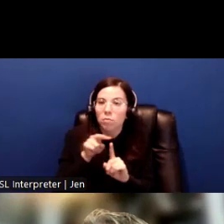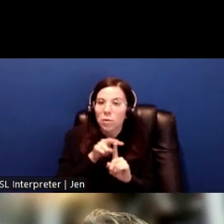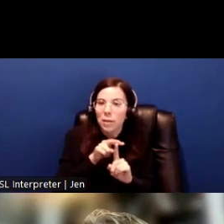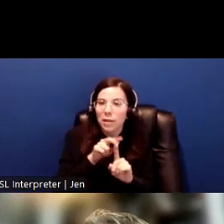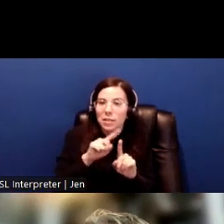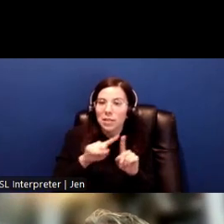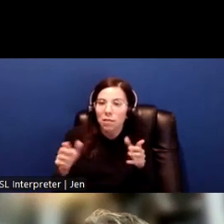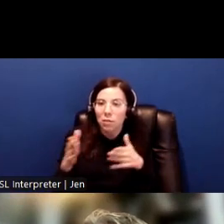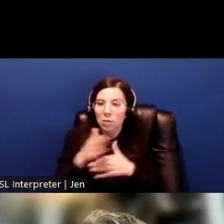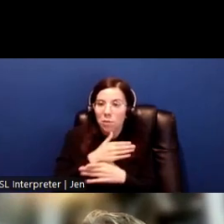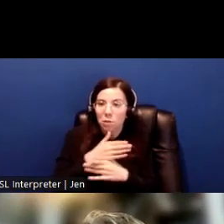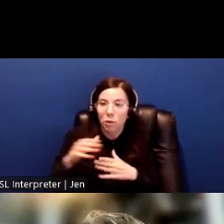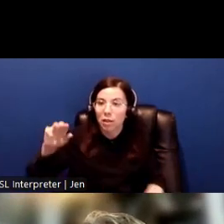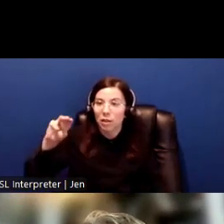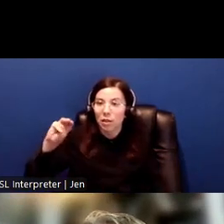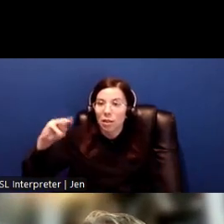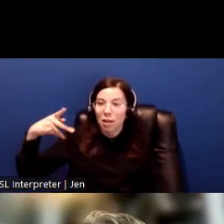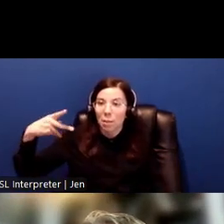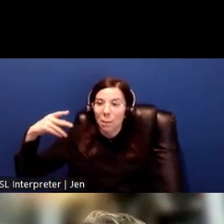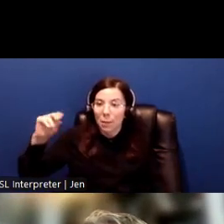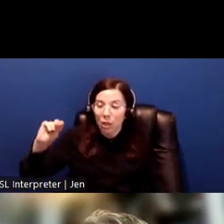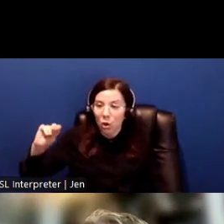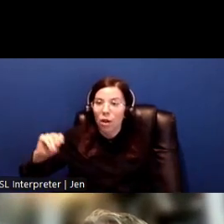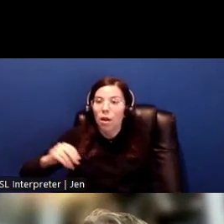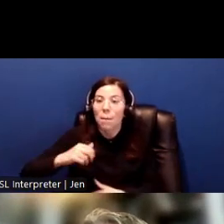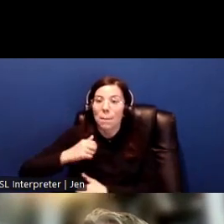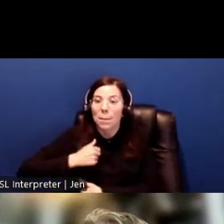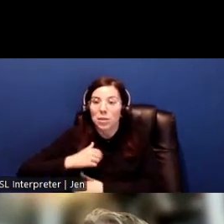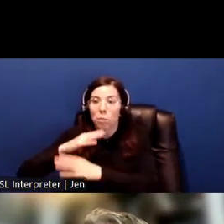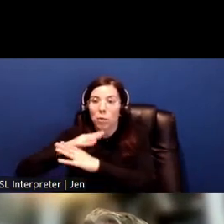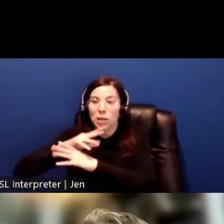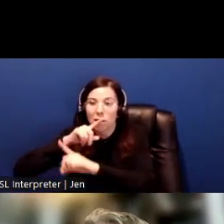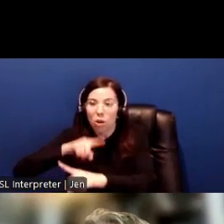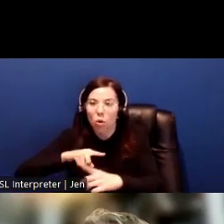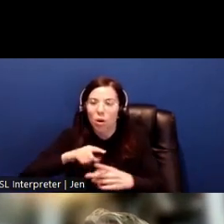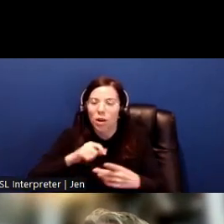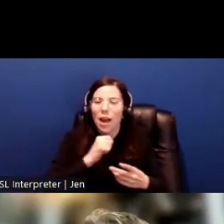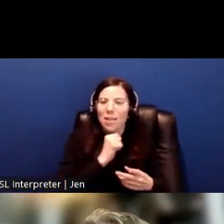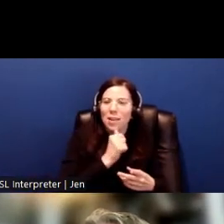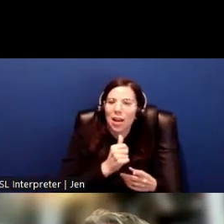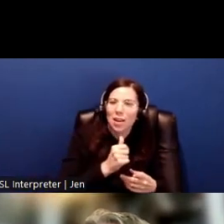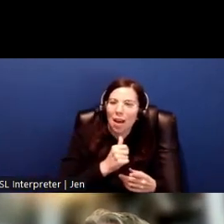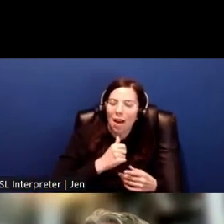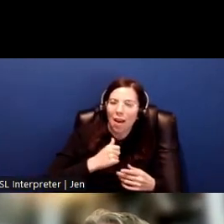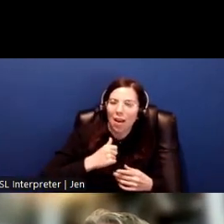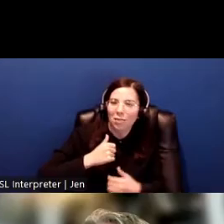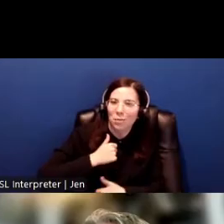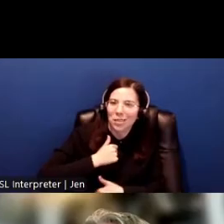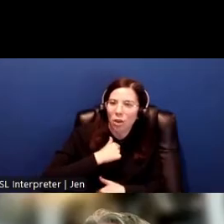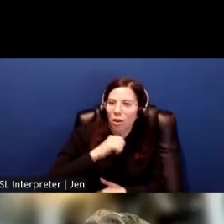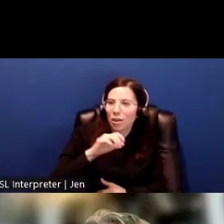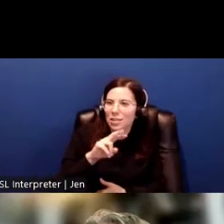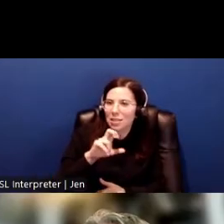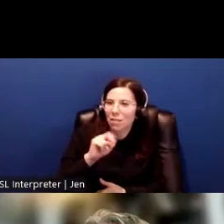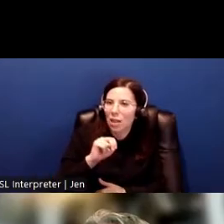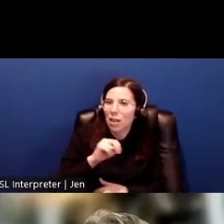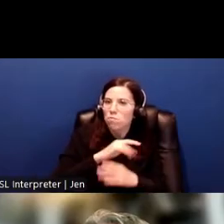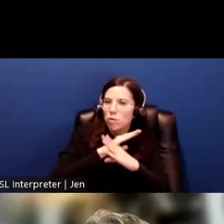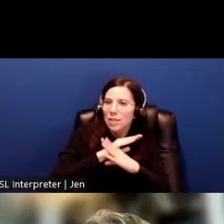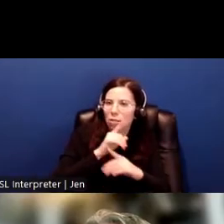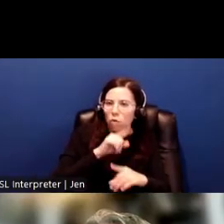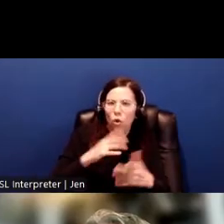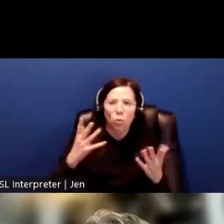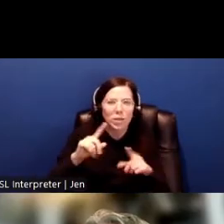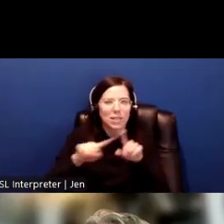difference between an MPO, military protective order, and the civilian protective order that people are so used to hearing about? Sure. What's